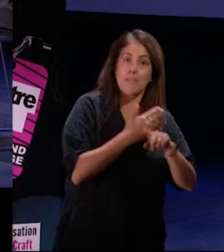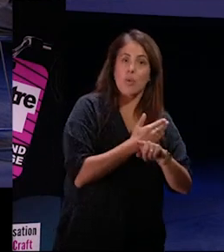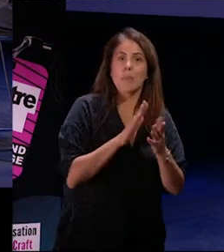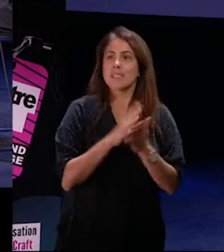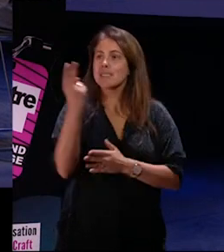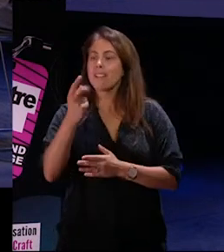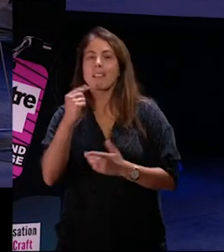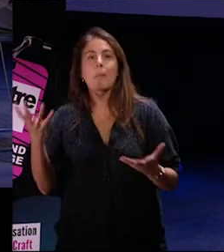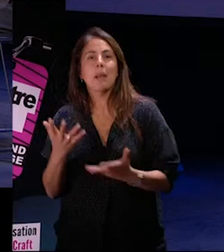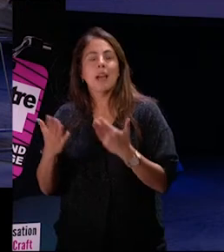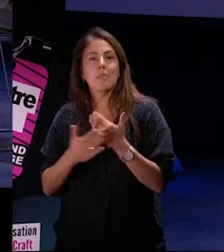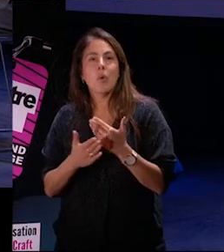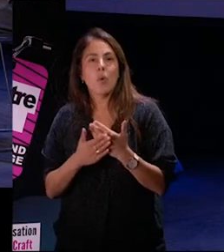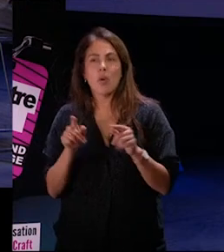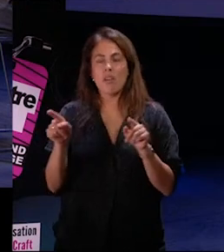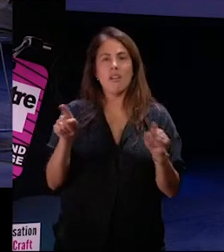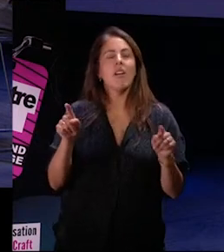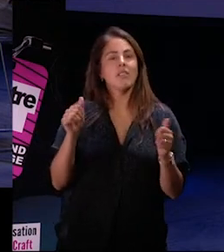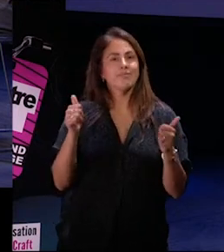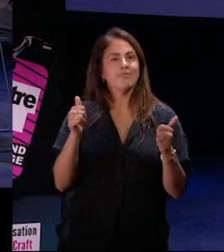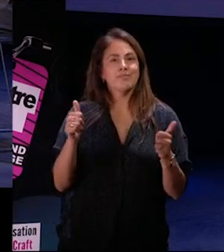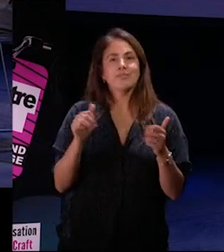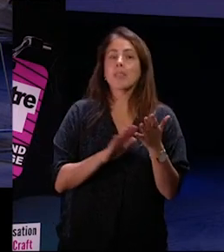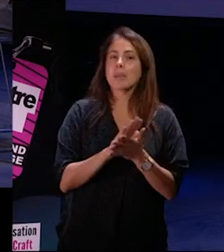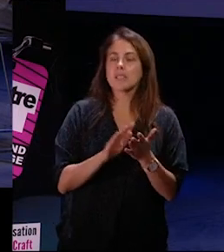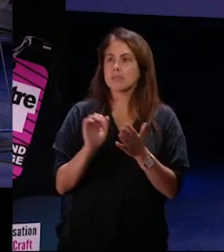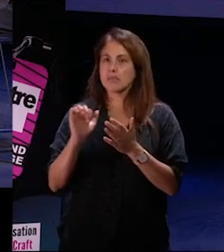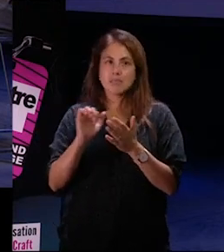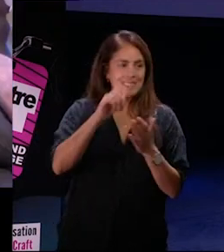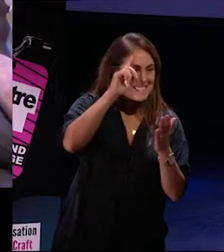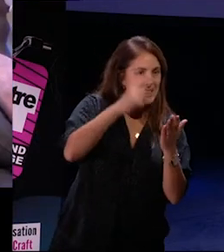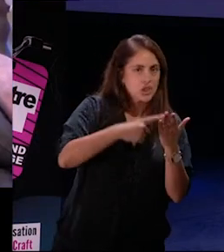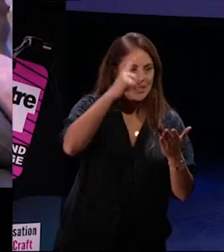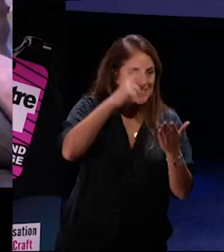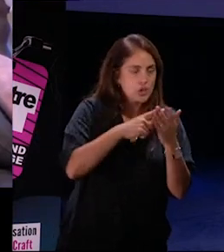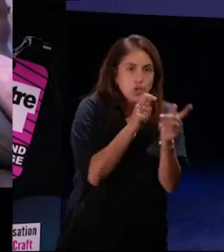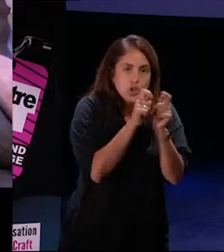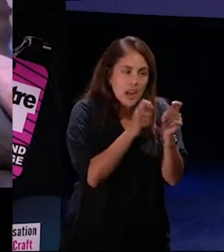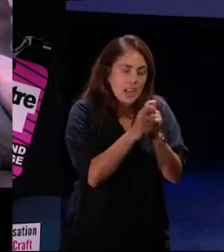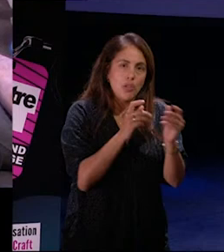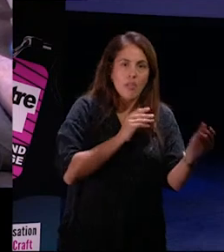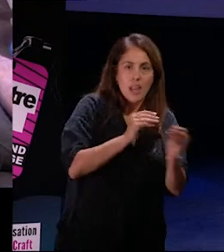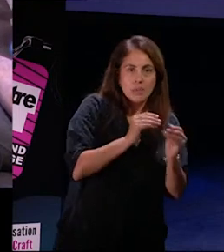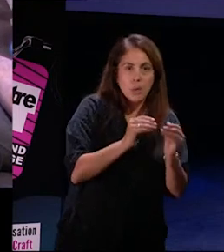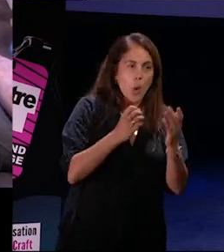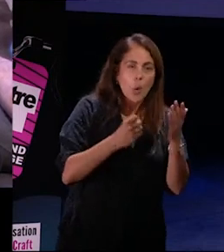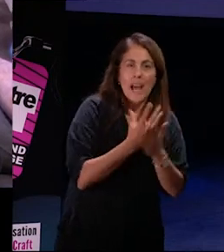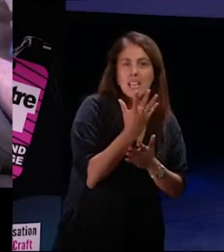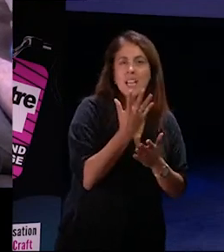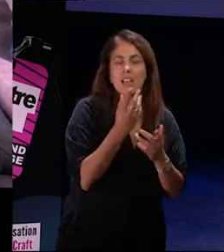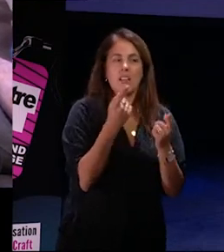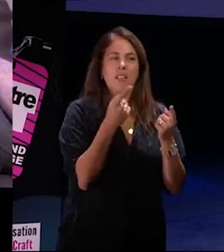more. And to have to make decisions and to make changes and to be flexible and organic with what they're